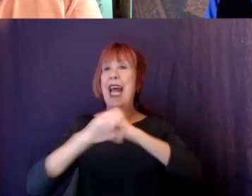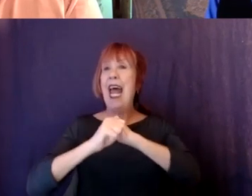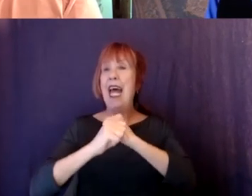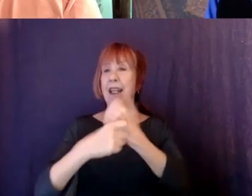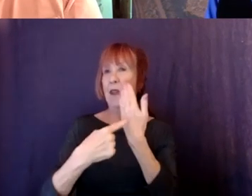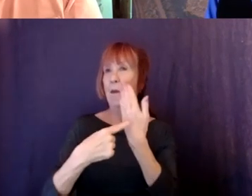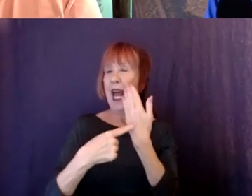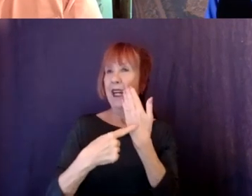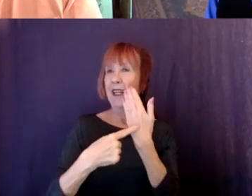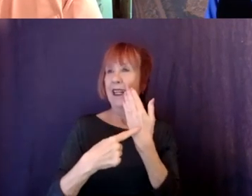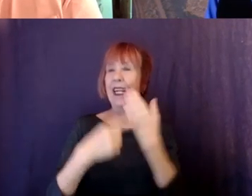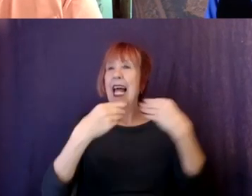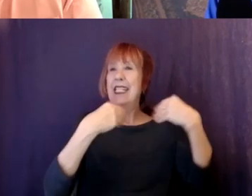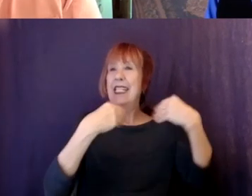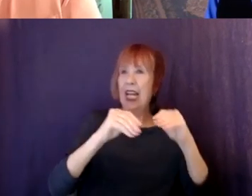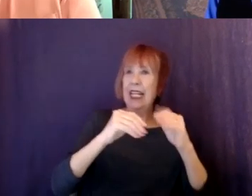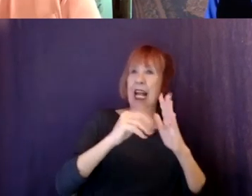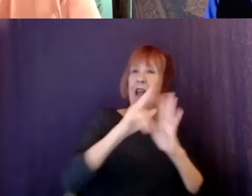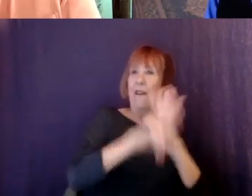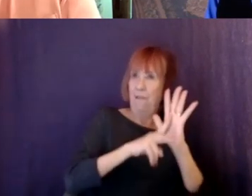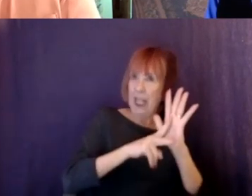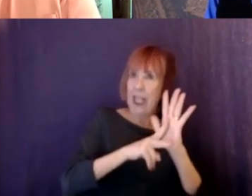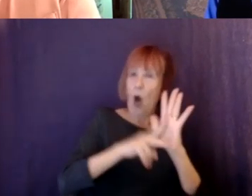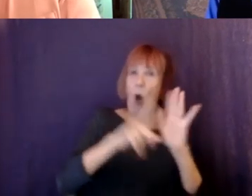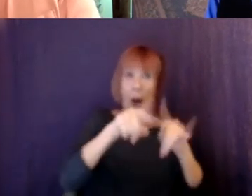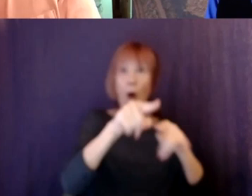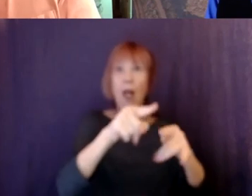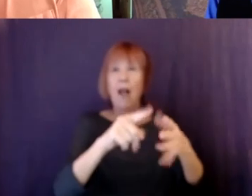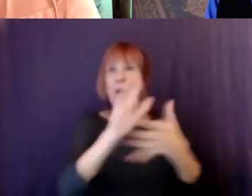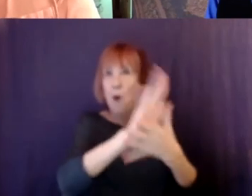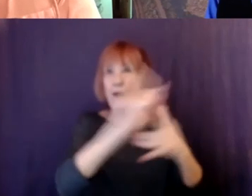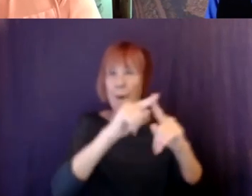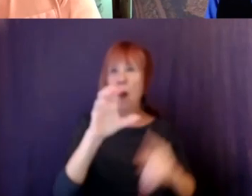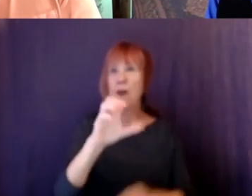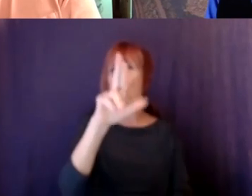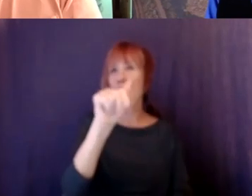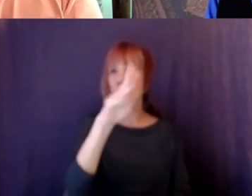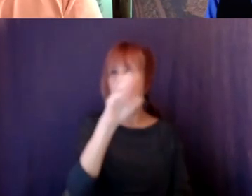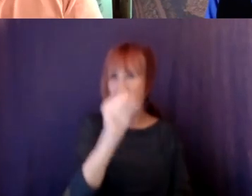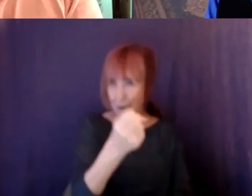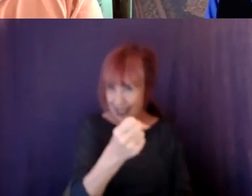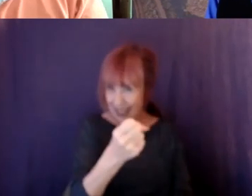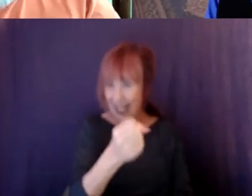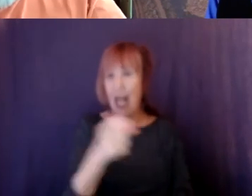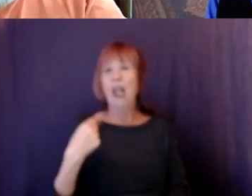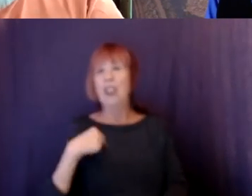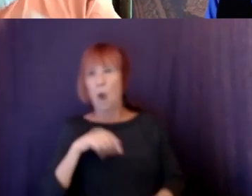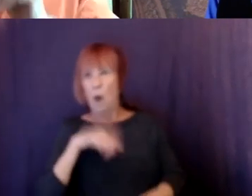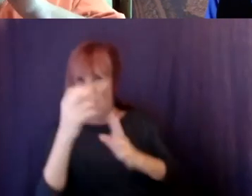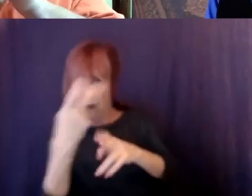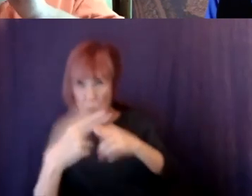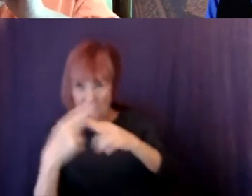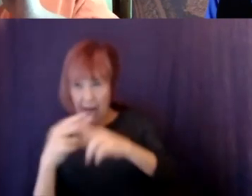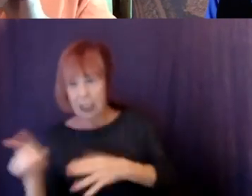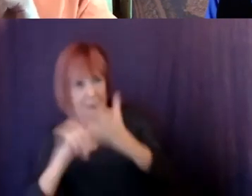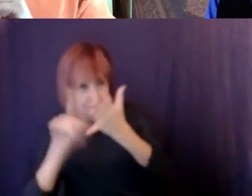the crabs. So we knew it was the People's Video Theater. Yeah. She did some hunting around. We had some names to work with. And